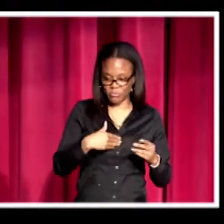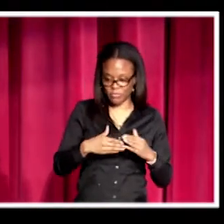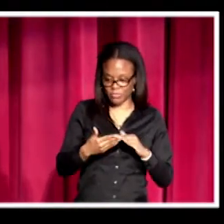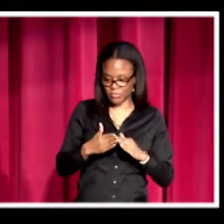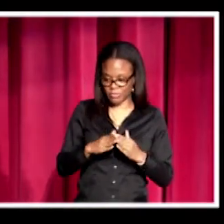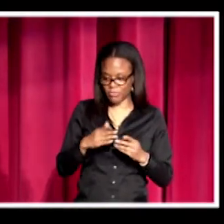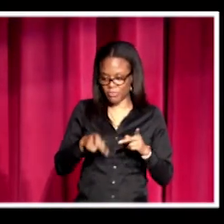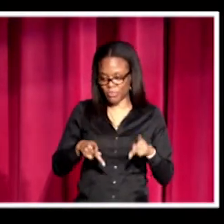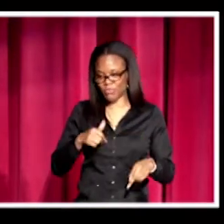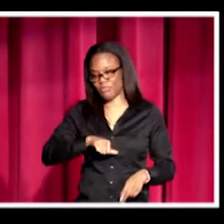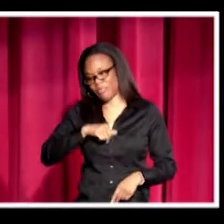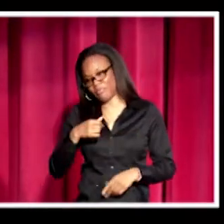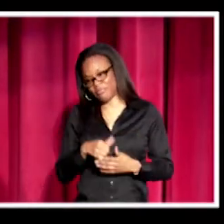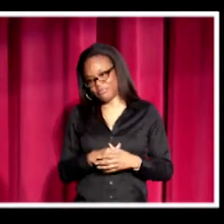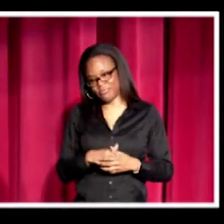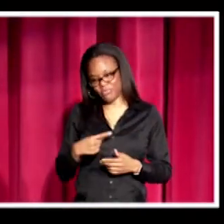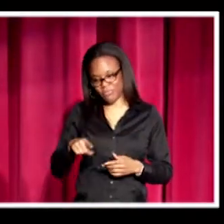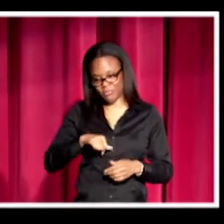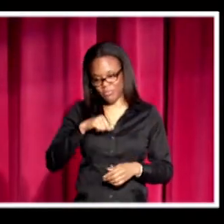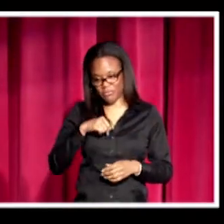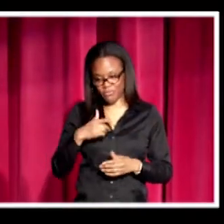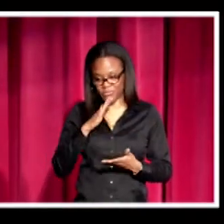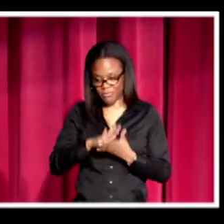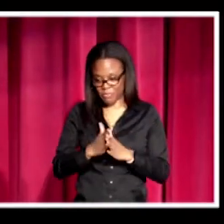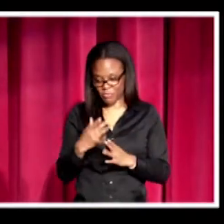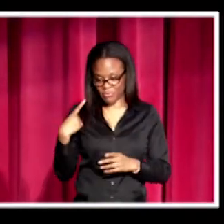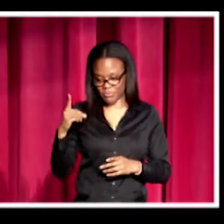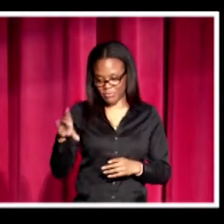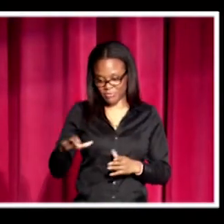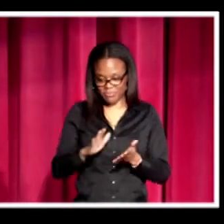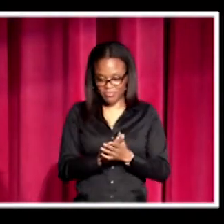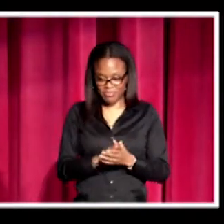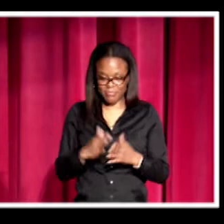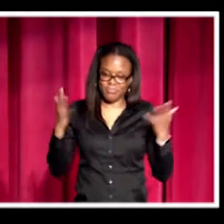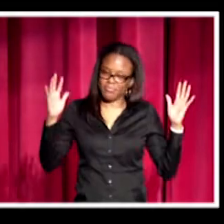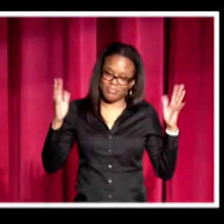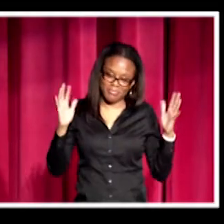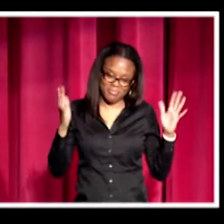are proud. They are proud to be Washingtonians.